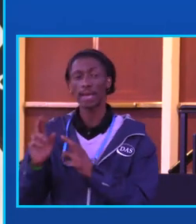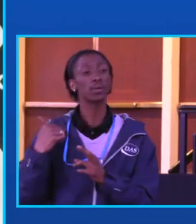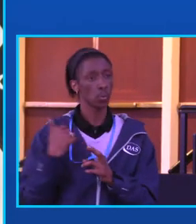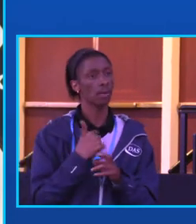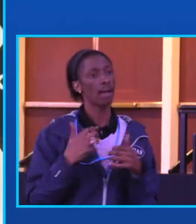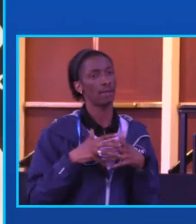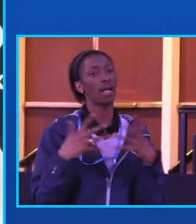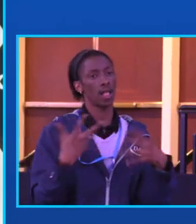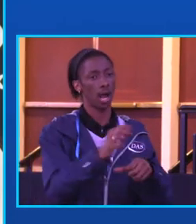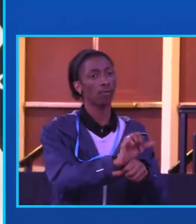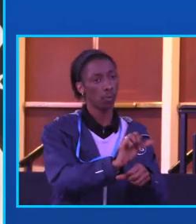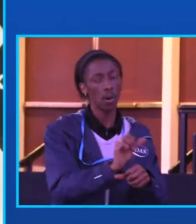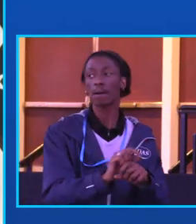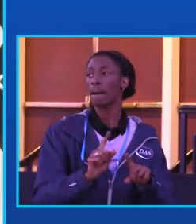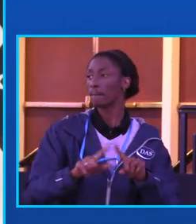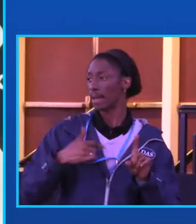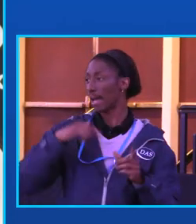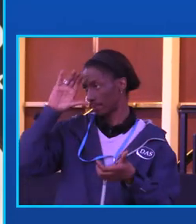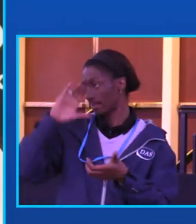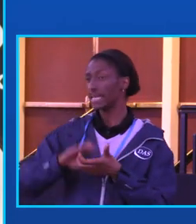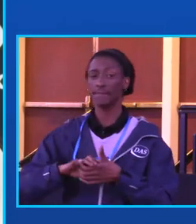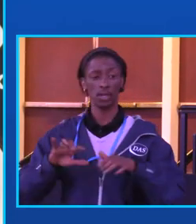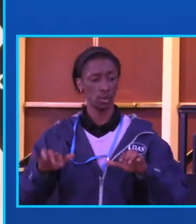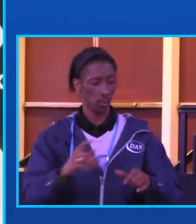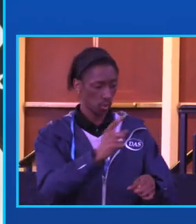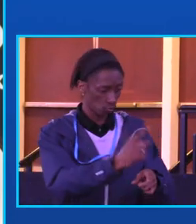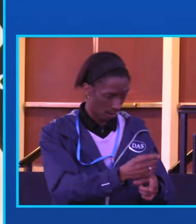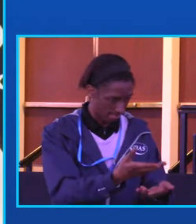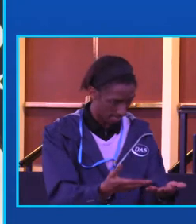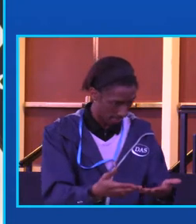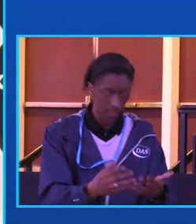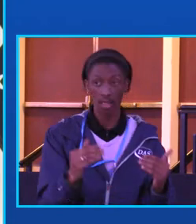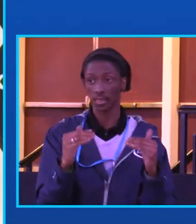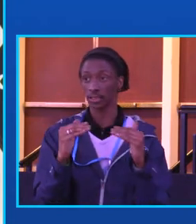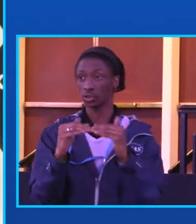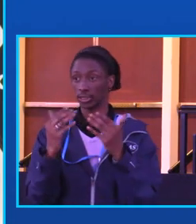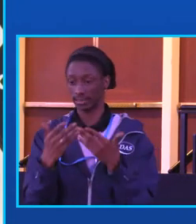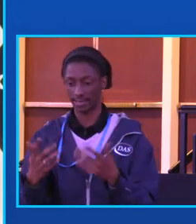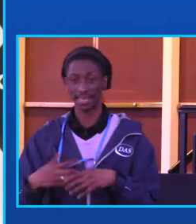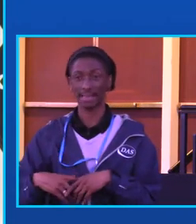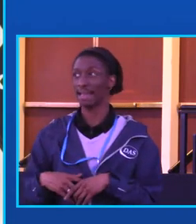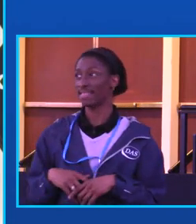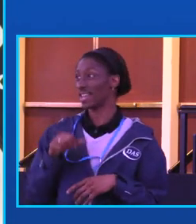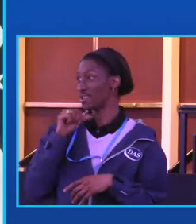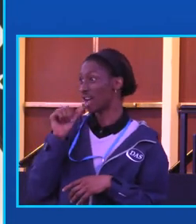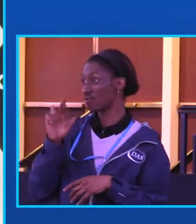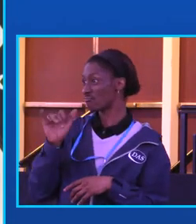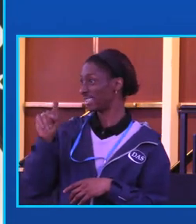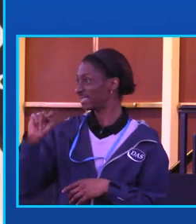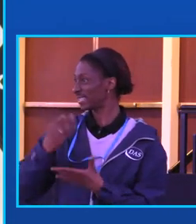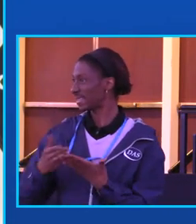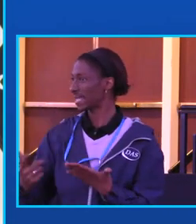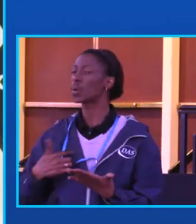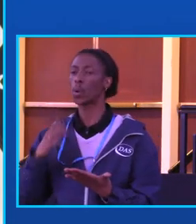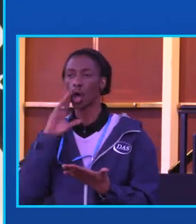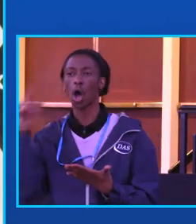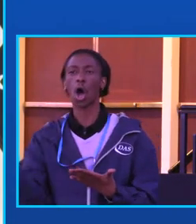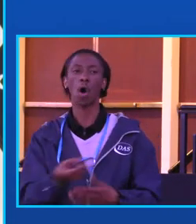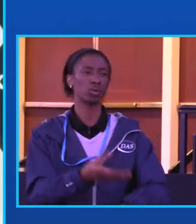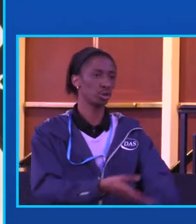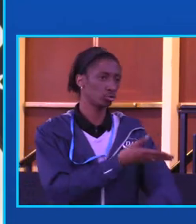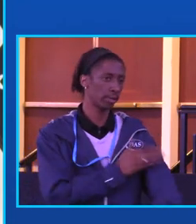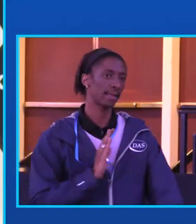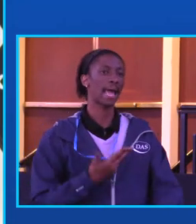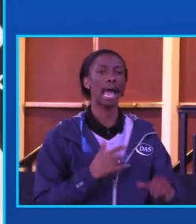do, but I believe that doing the right thing, doing the just thing, doing the anti-racist thing will always strengthen our party and